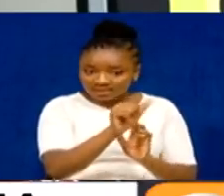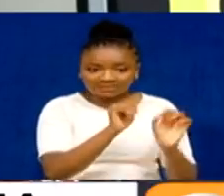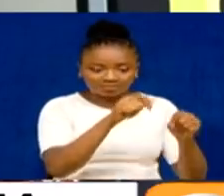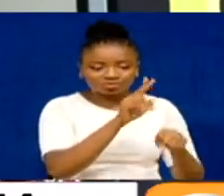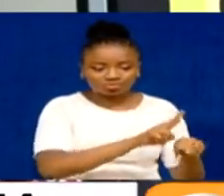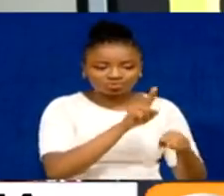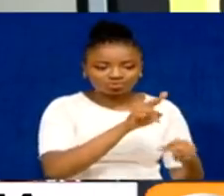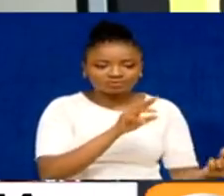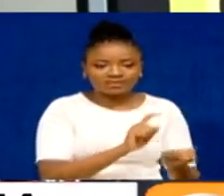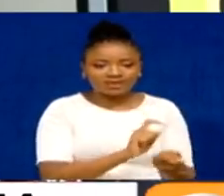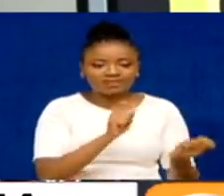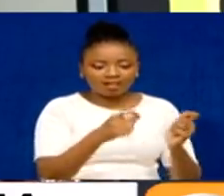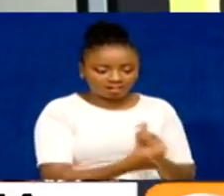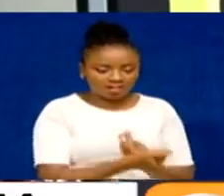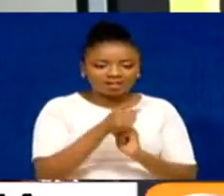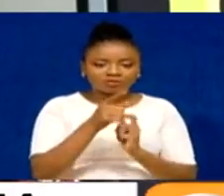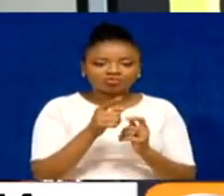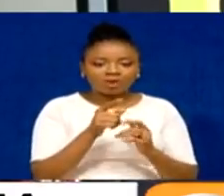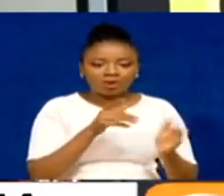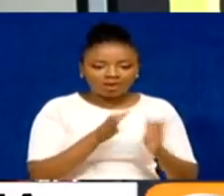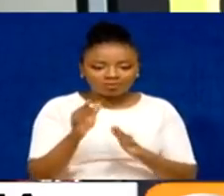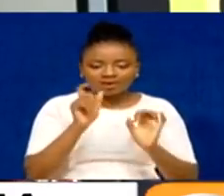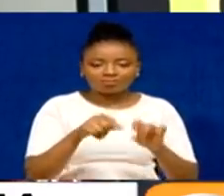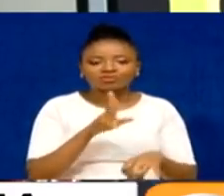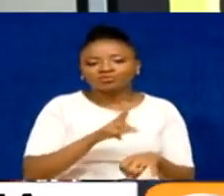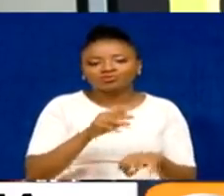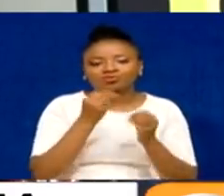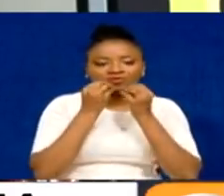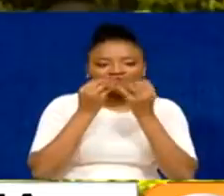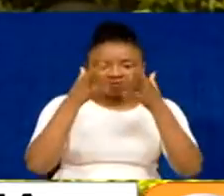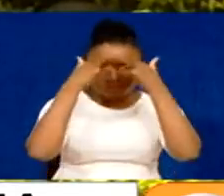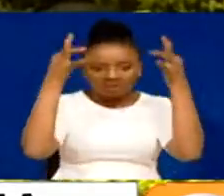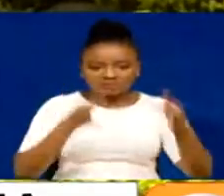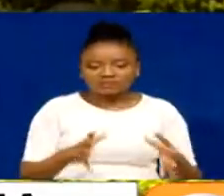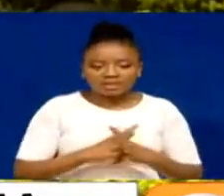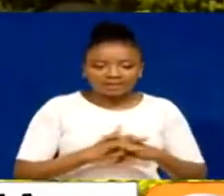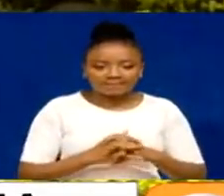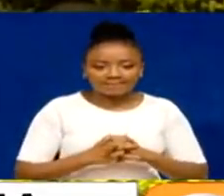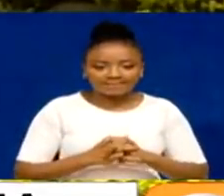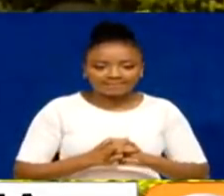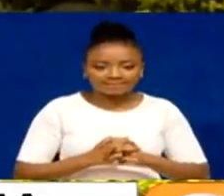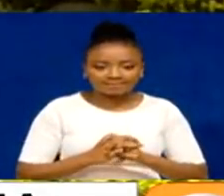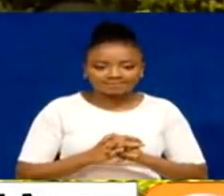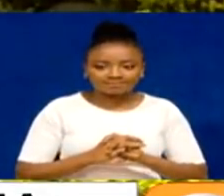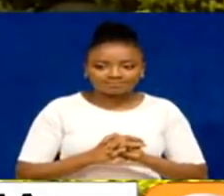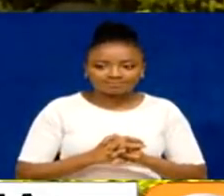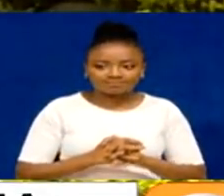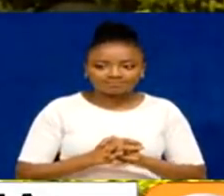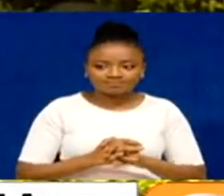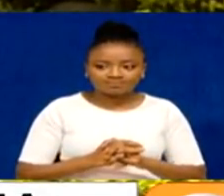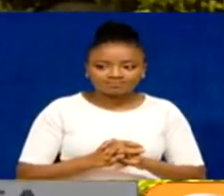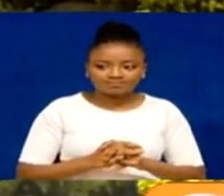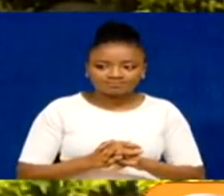and translated to a palatable format that can be used to make decisions. Satu na husika na maneno ya